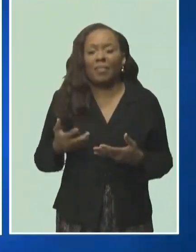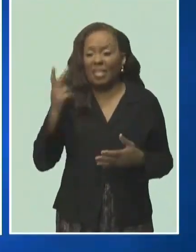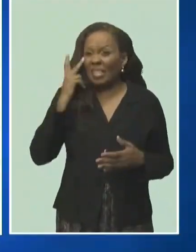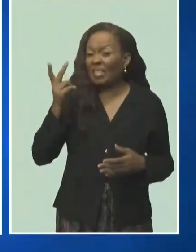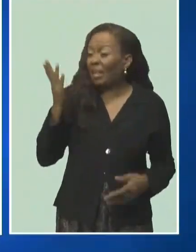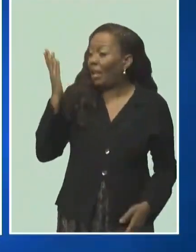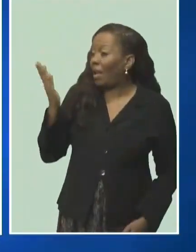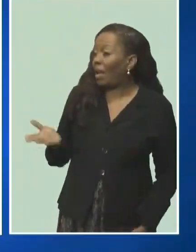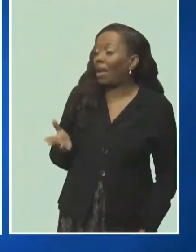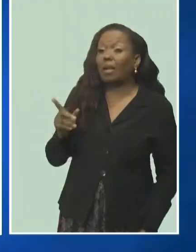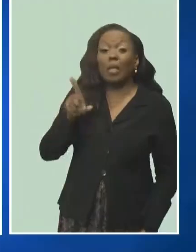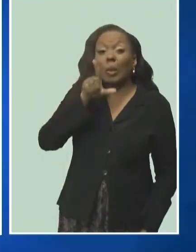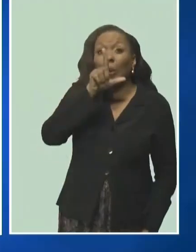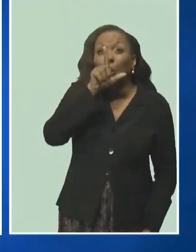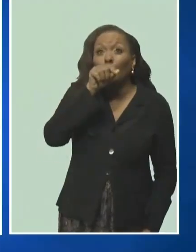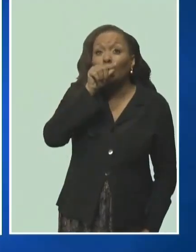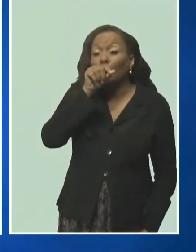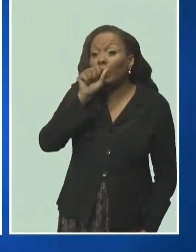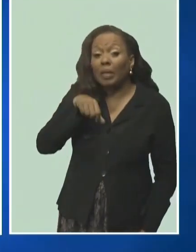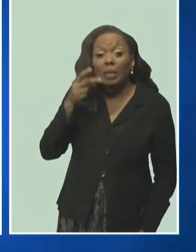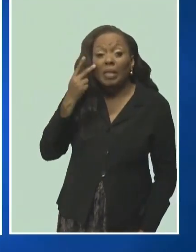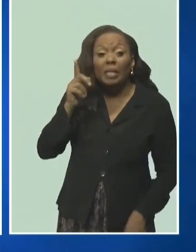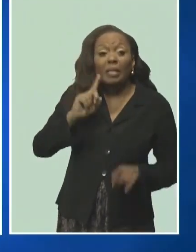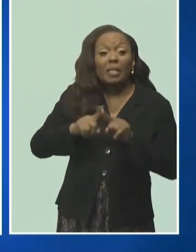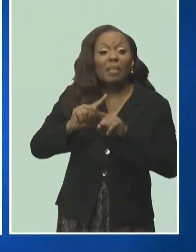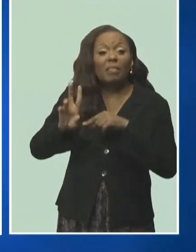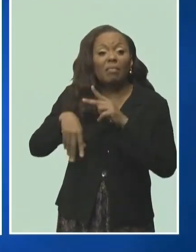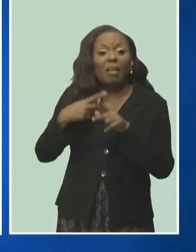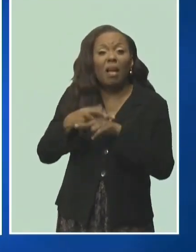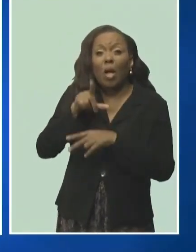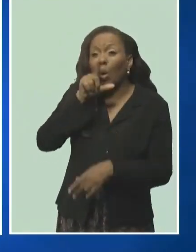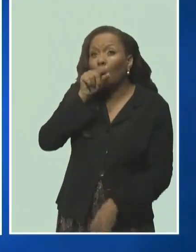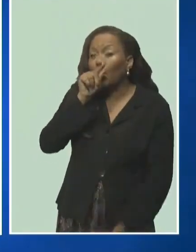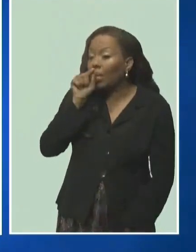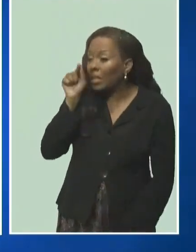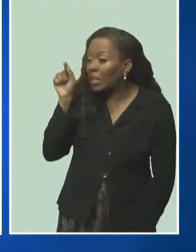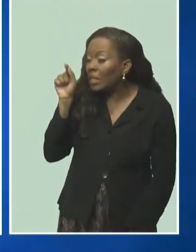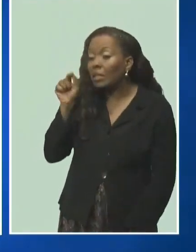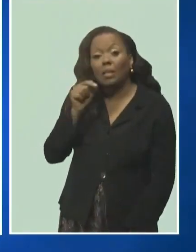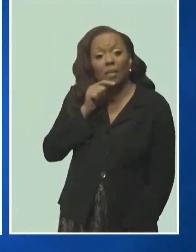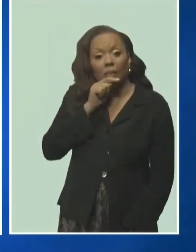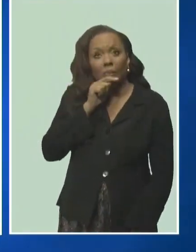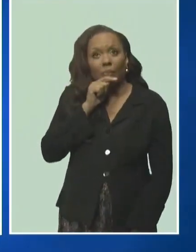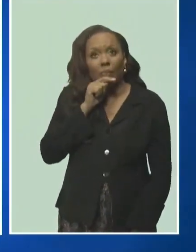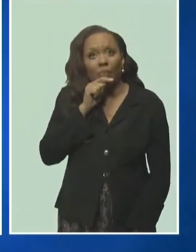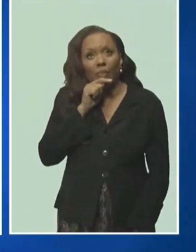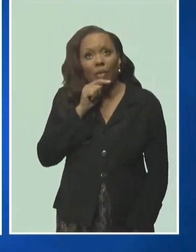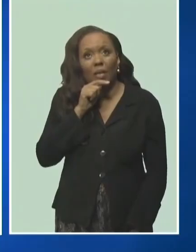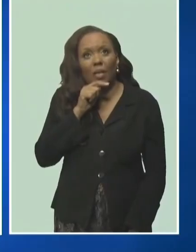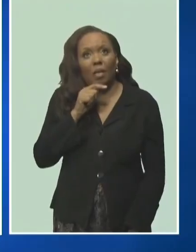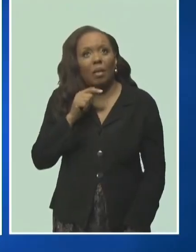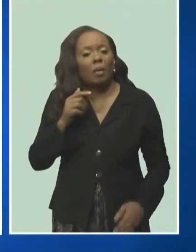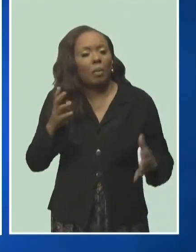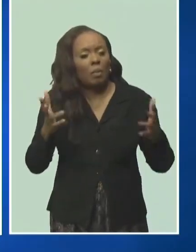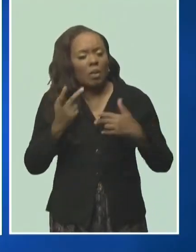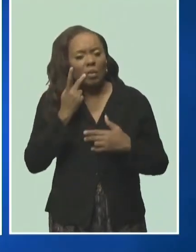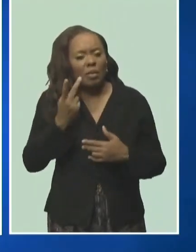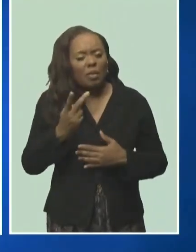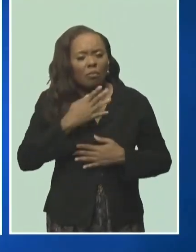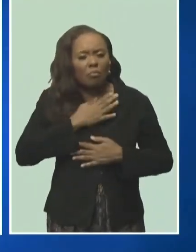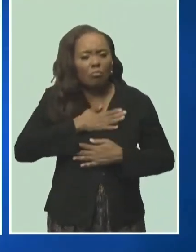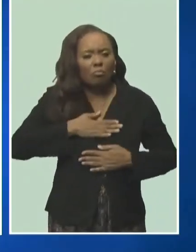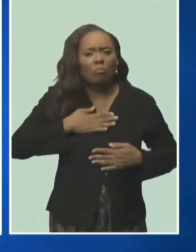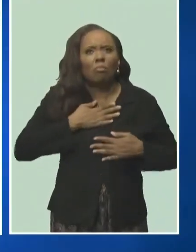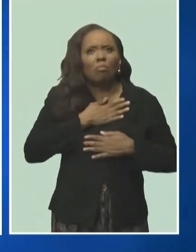have here so that Barbadians can also have an opportunity to see what can be done and have an appreciation